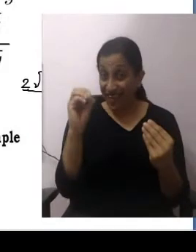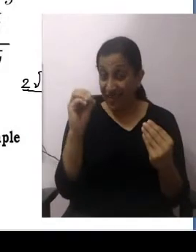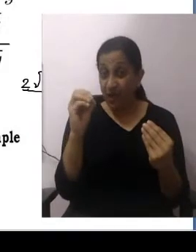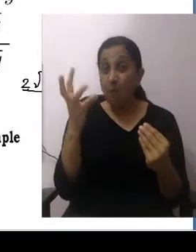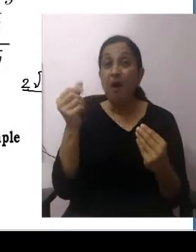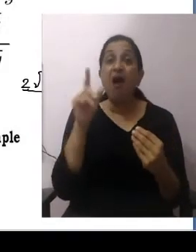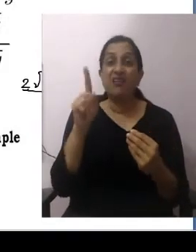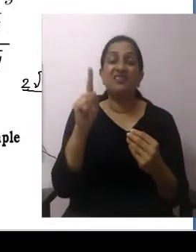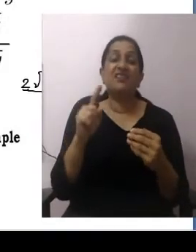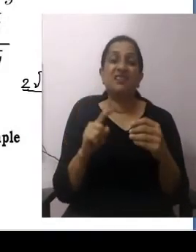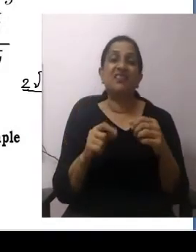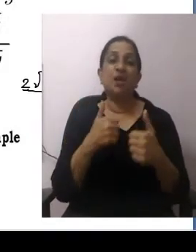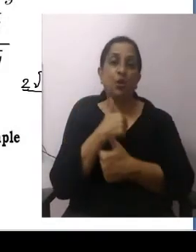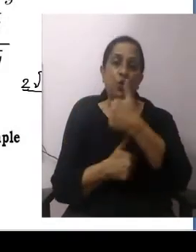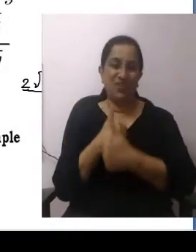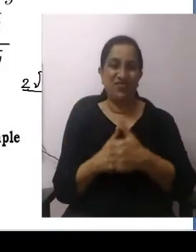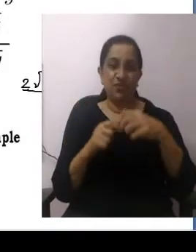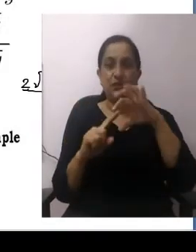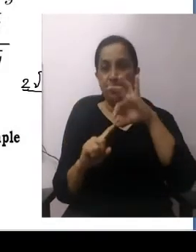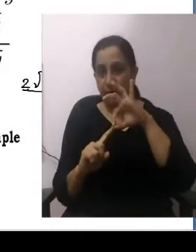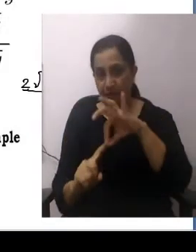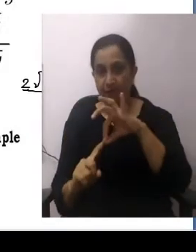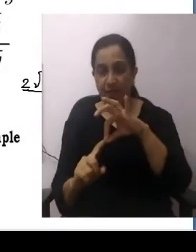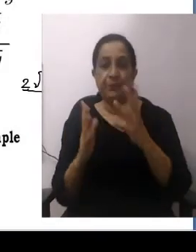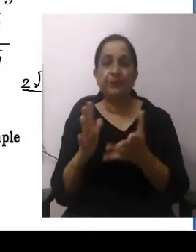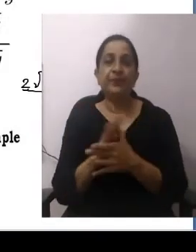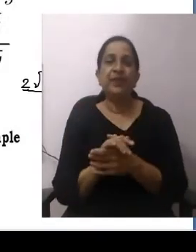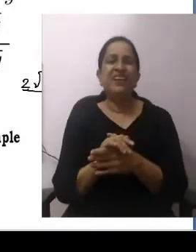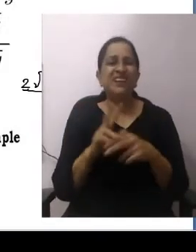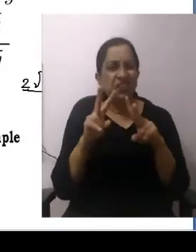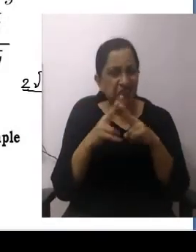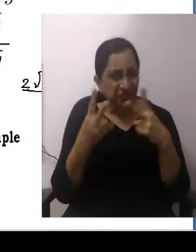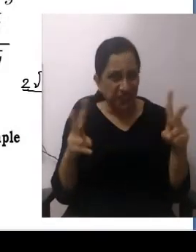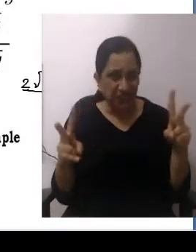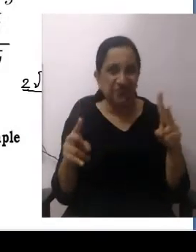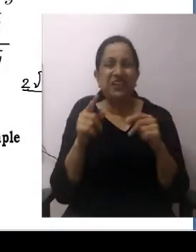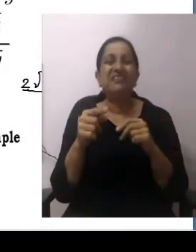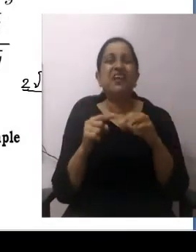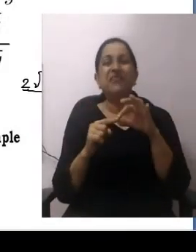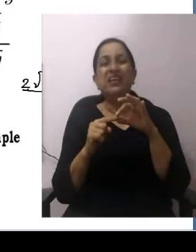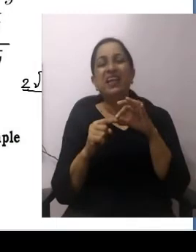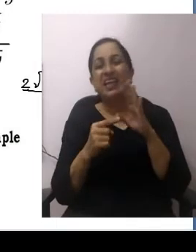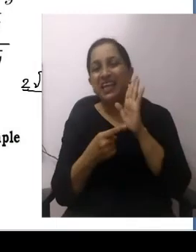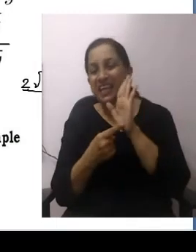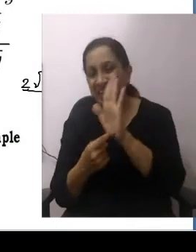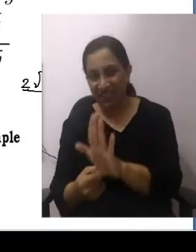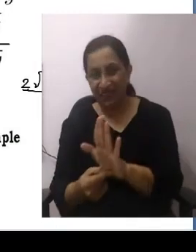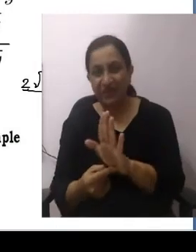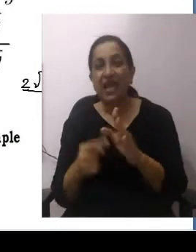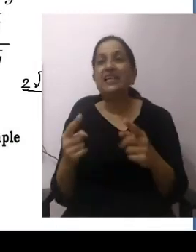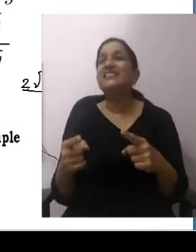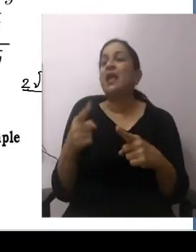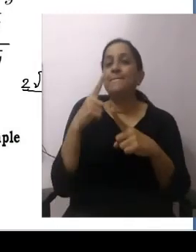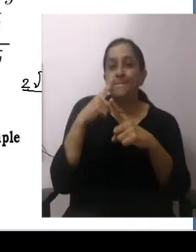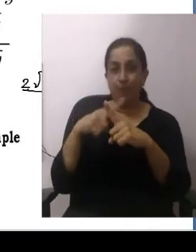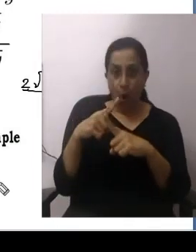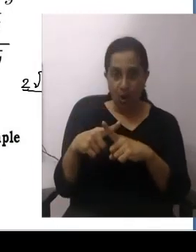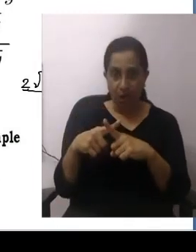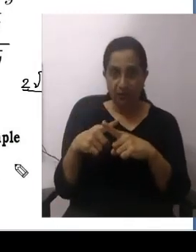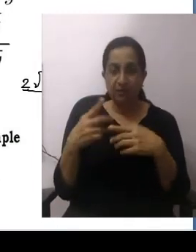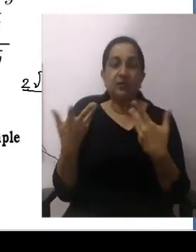Normally they will give in various formats. You have to find, if it were finding the product,